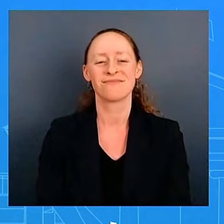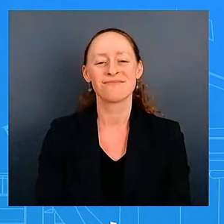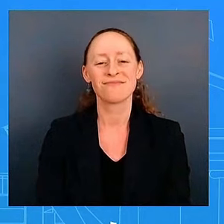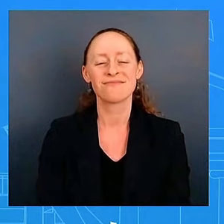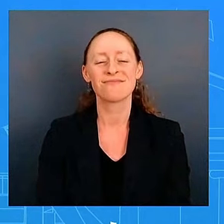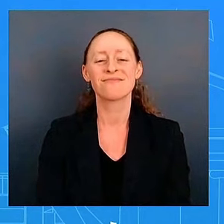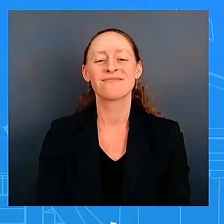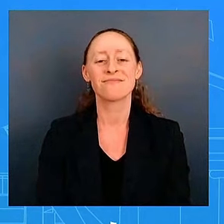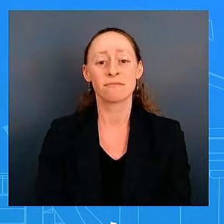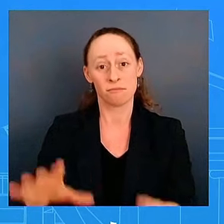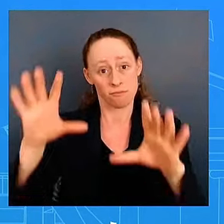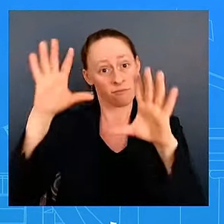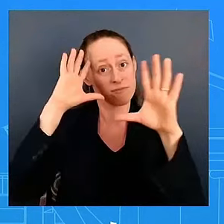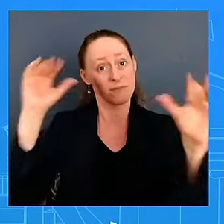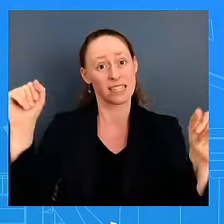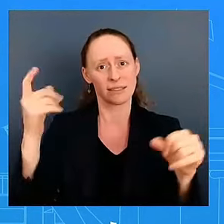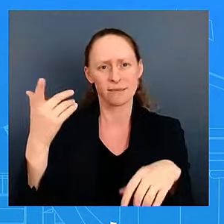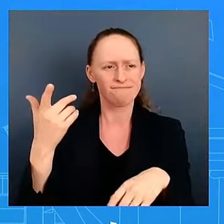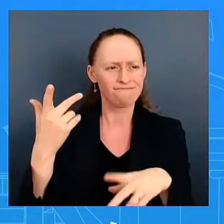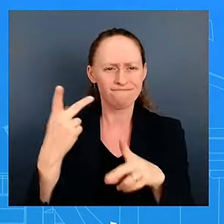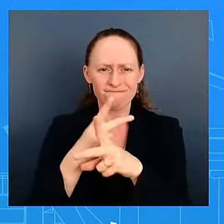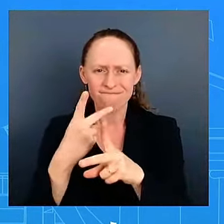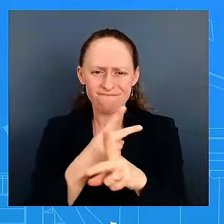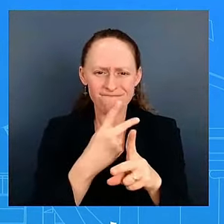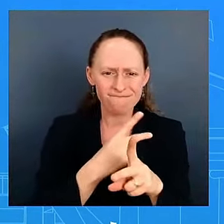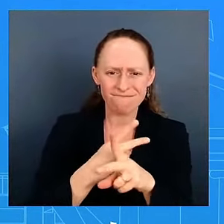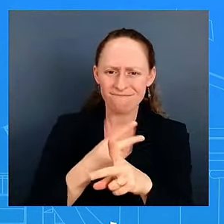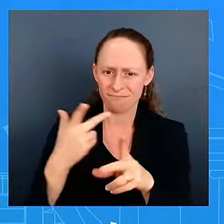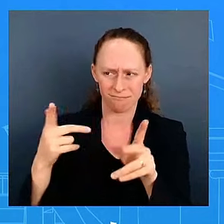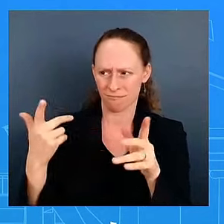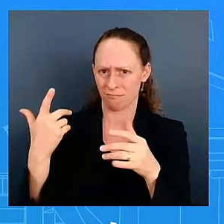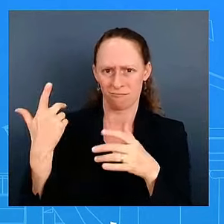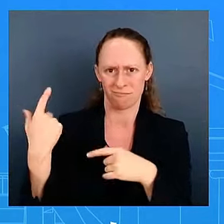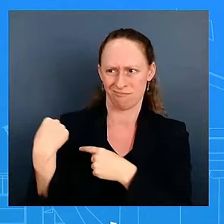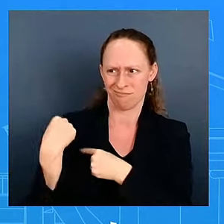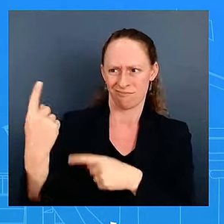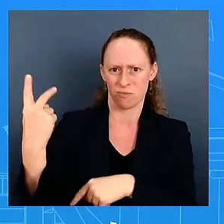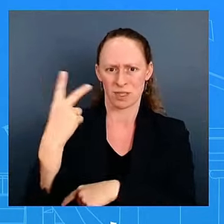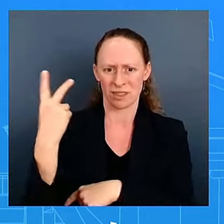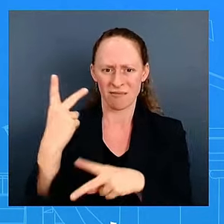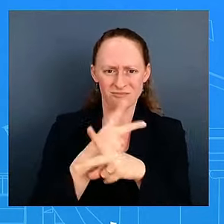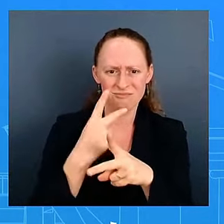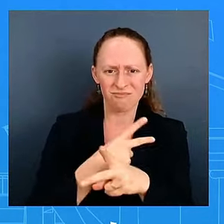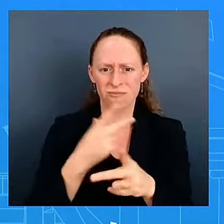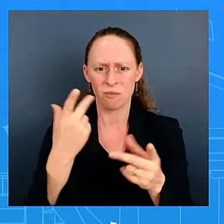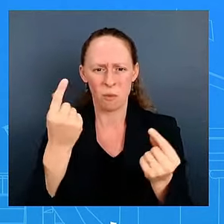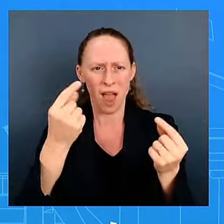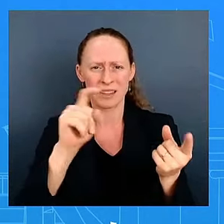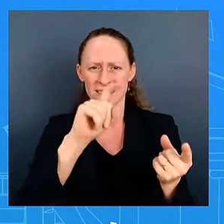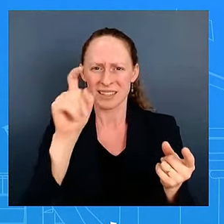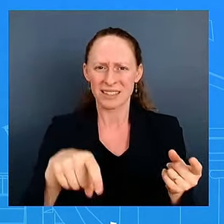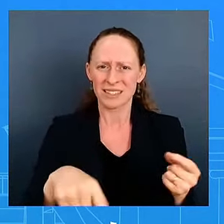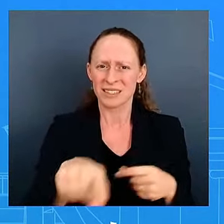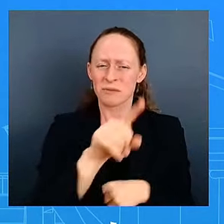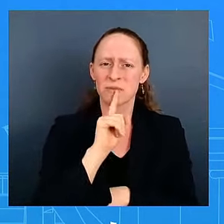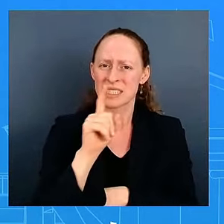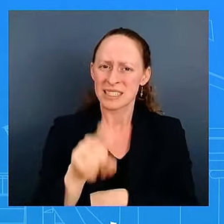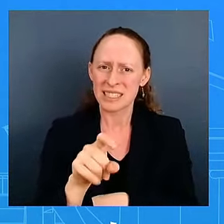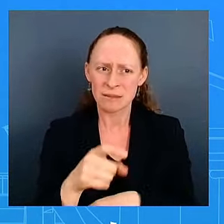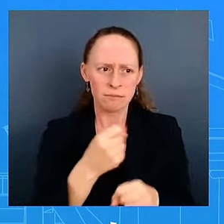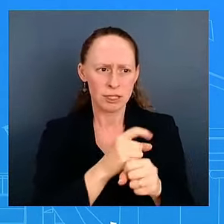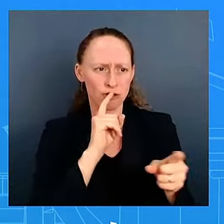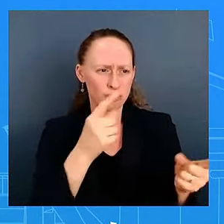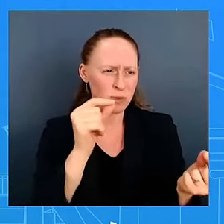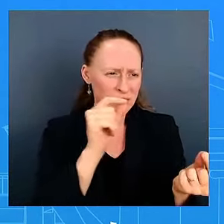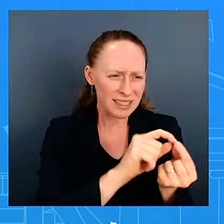ensure Texas has the resources and tools needed to respond to Beryl and keep Americans safe. Officials from the U.S.